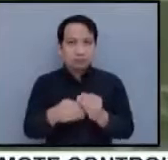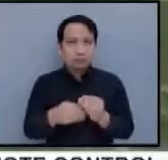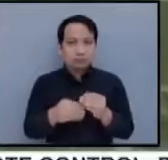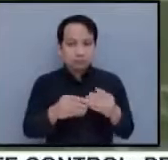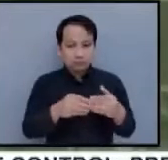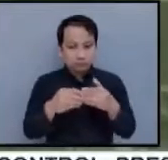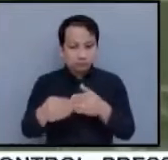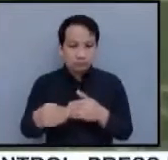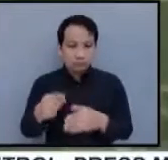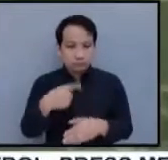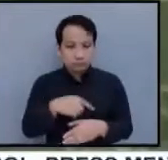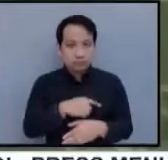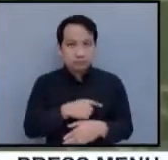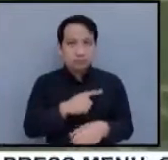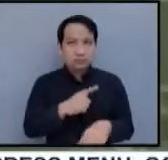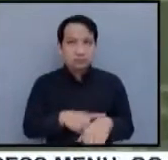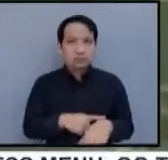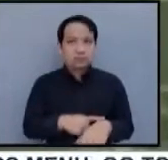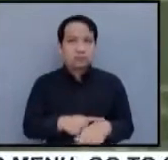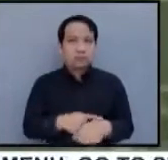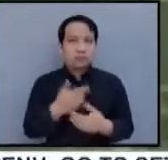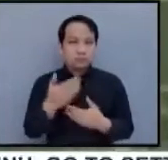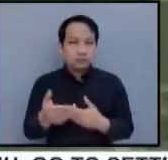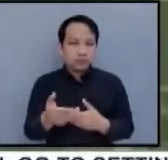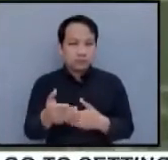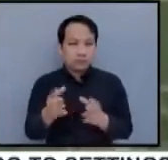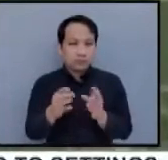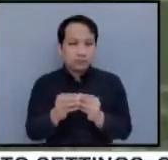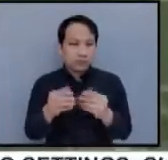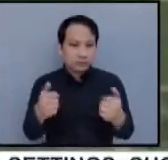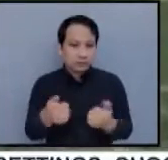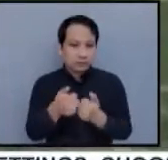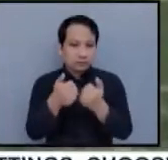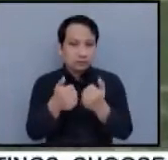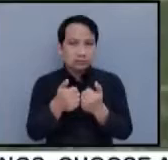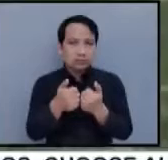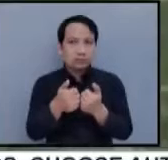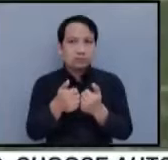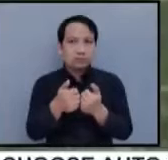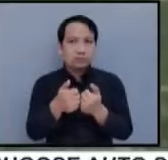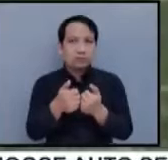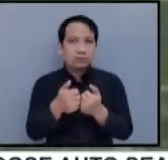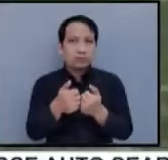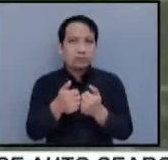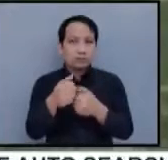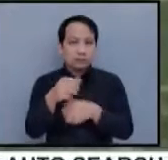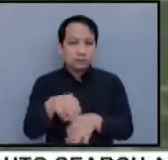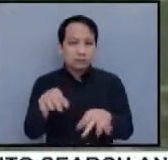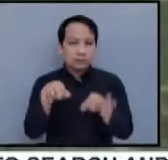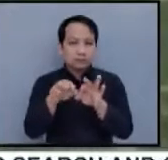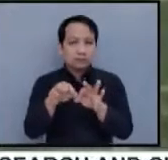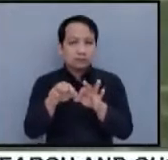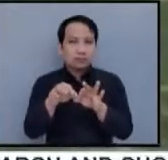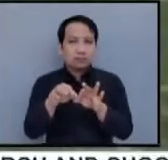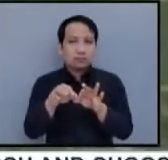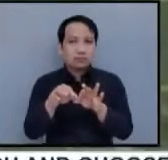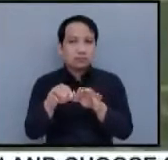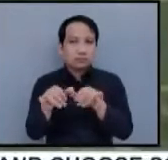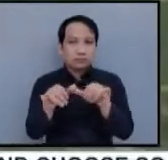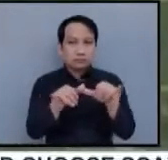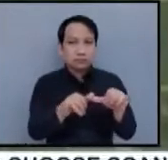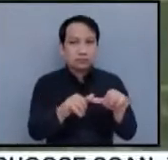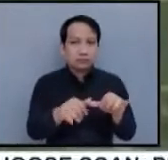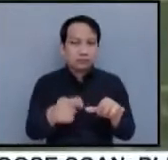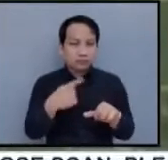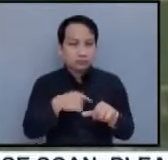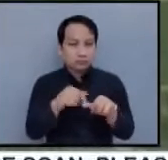our time, for amidst challenging global tides, an important ballast stabilizes our common